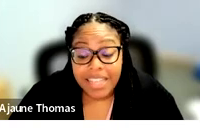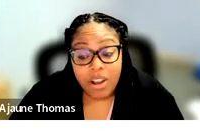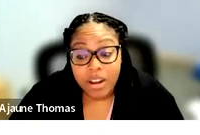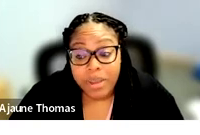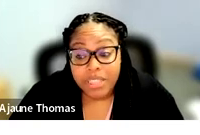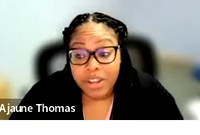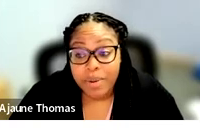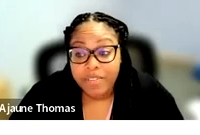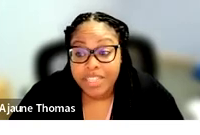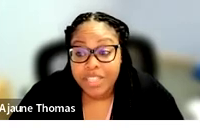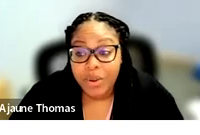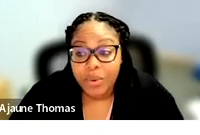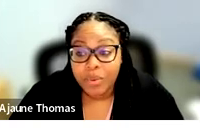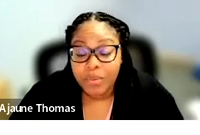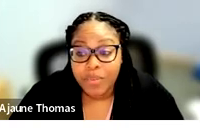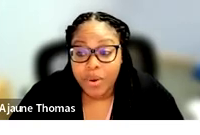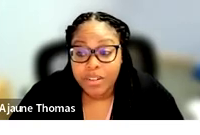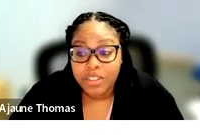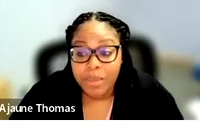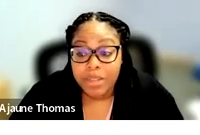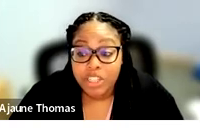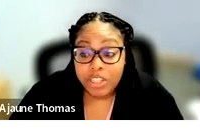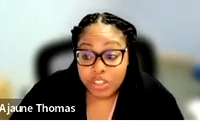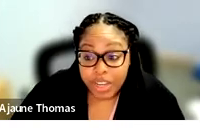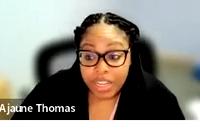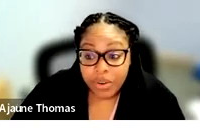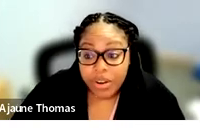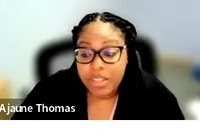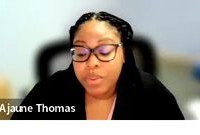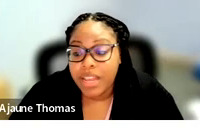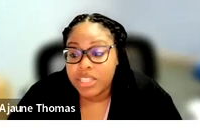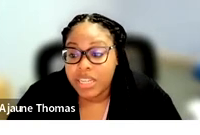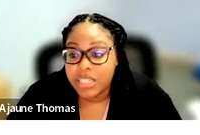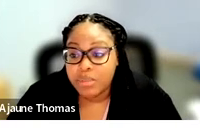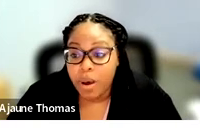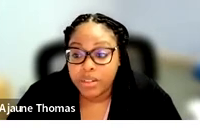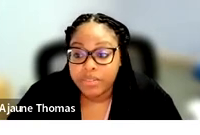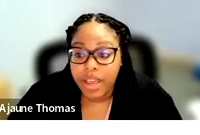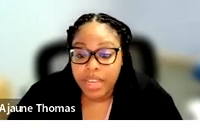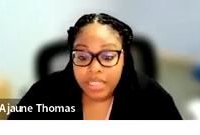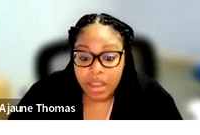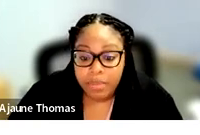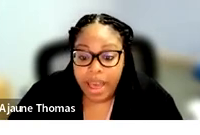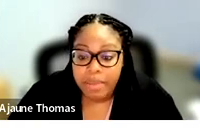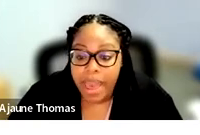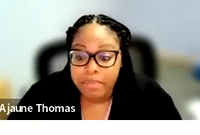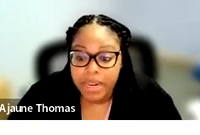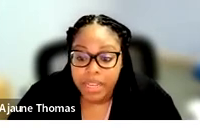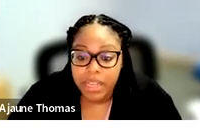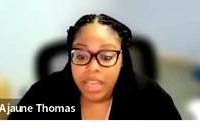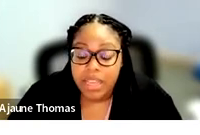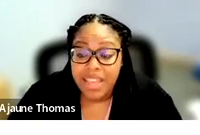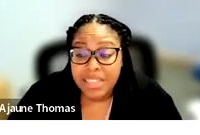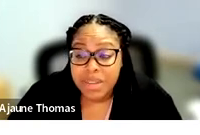I guess that all depends on your preference. So for maybe children or someone that just needs a smaller device, the iPad